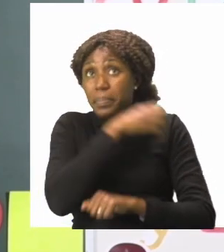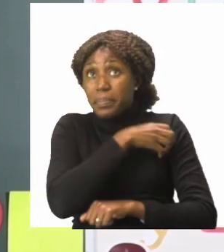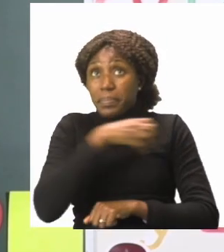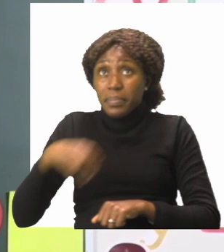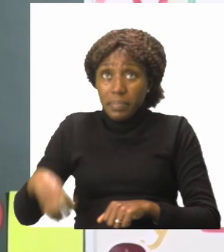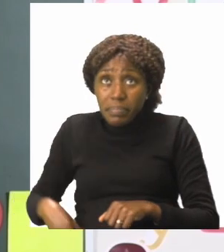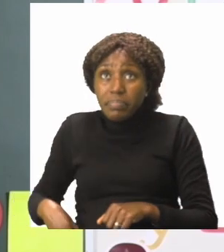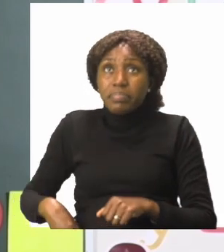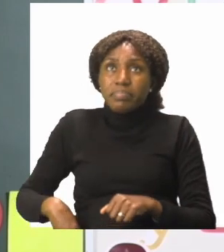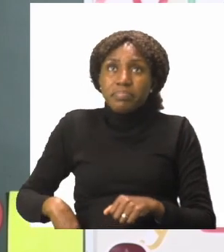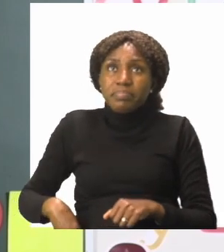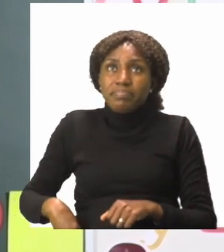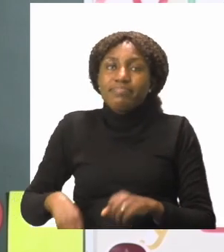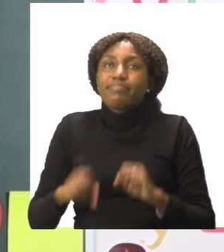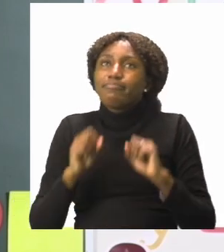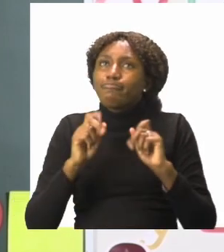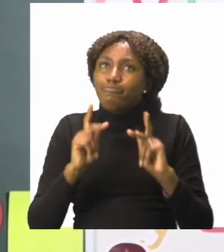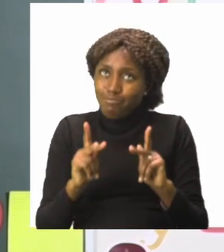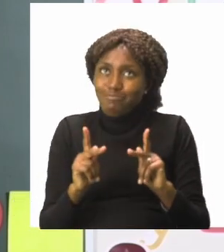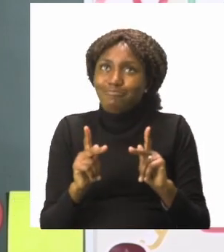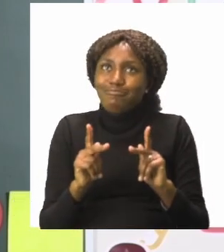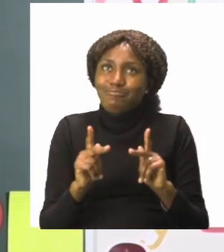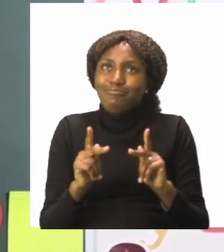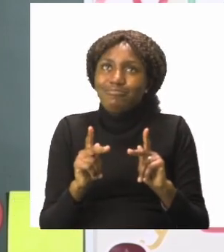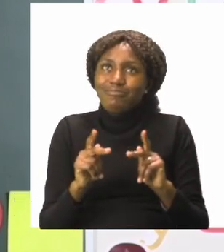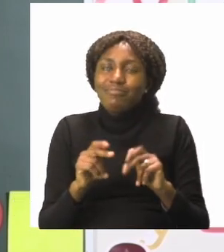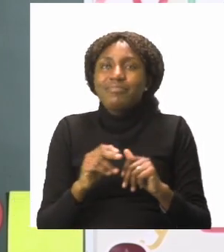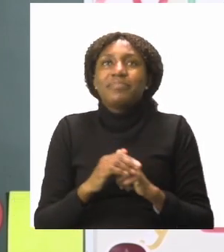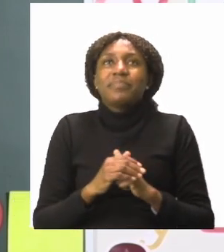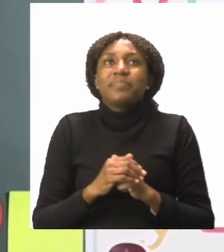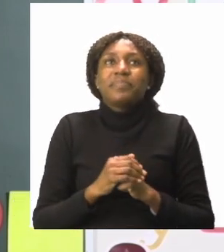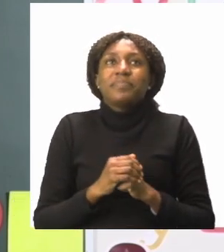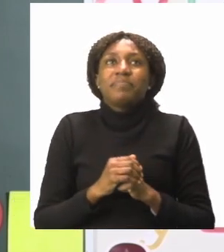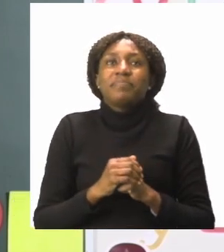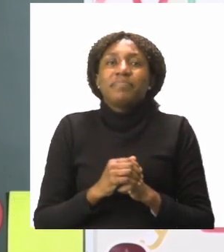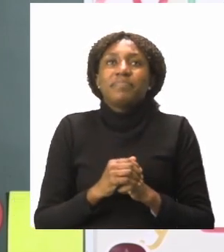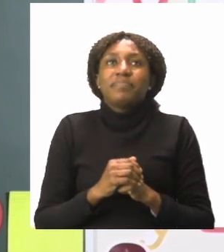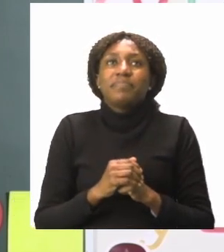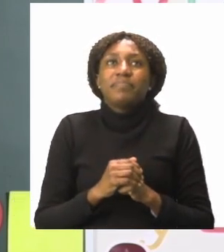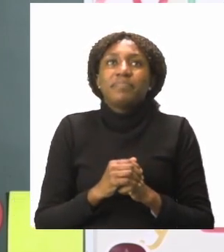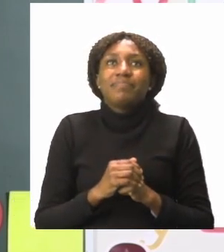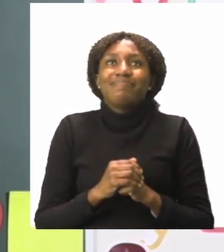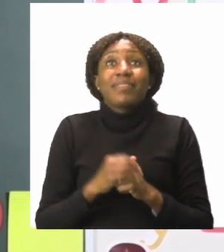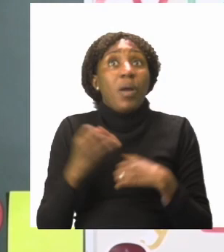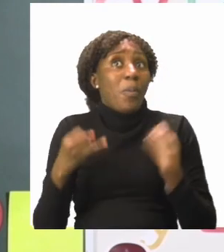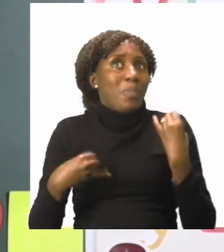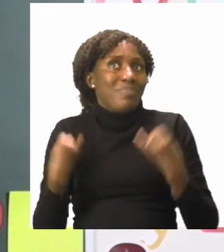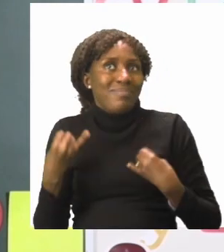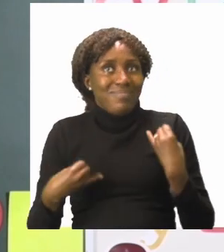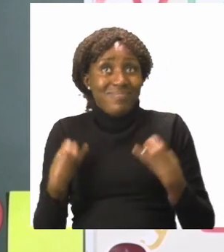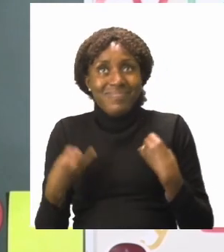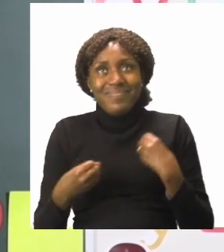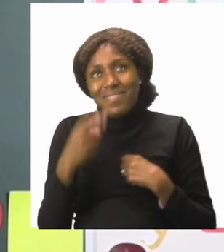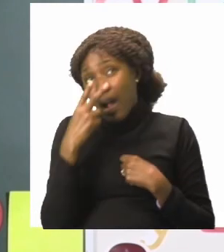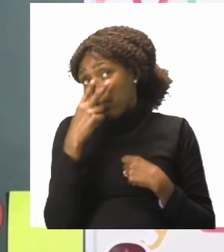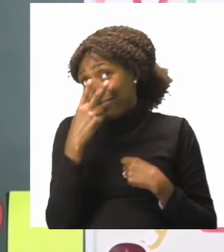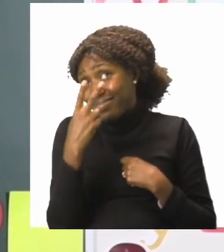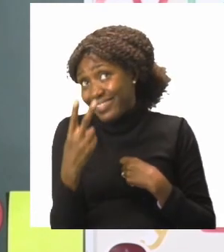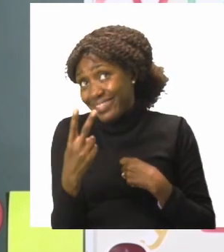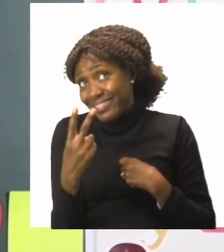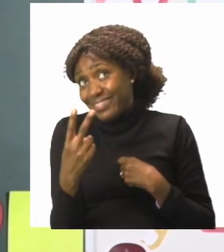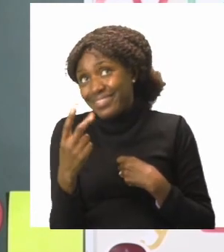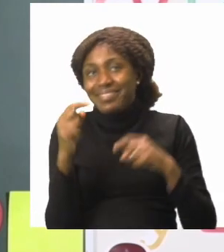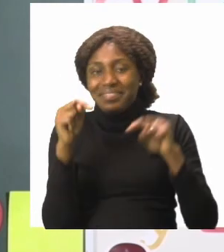parents about why it's important for us to wear a seatbelt. Have fun, and I'll see you when you're